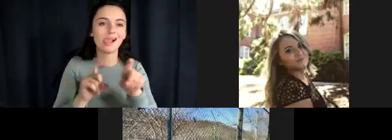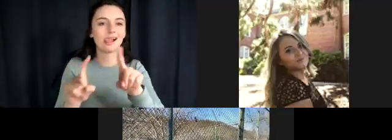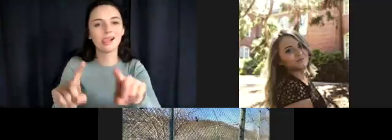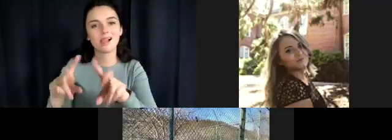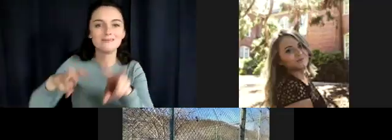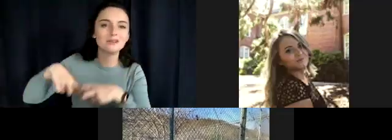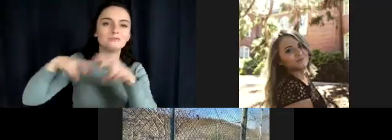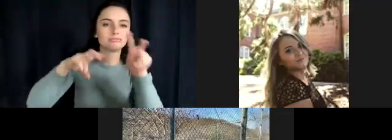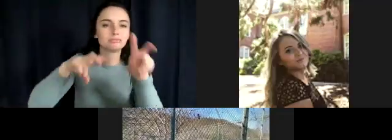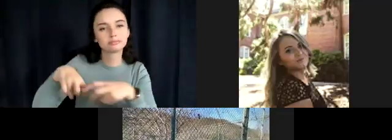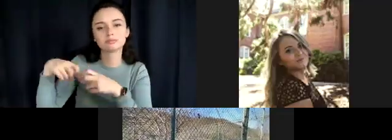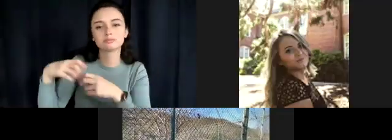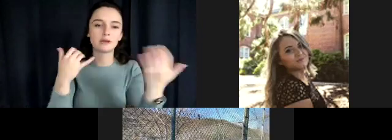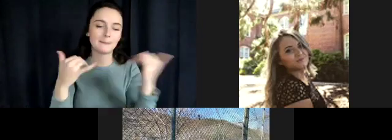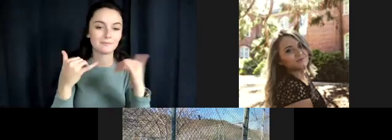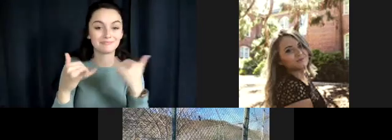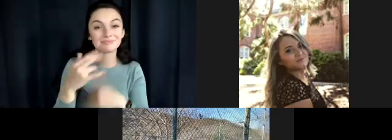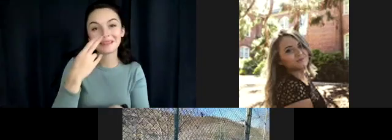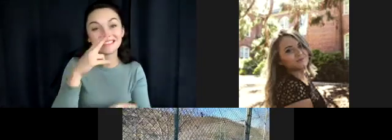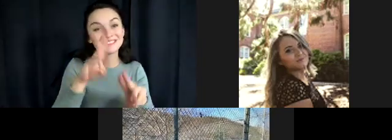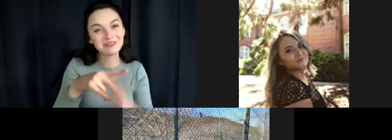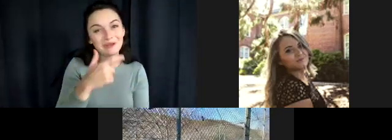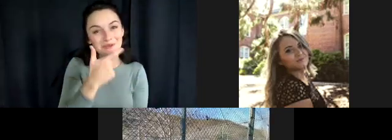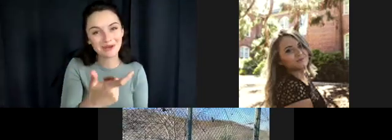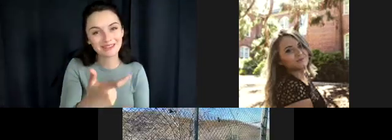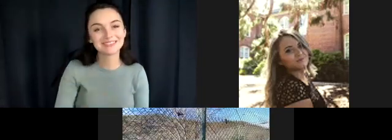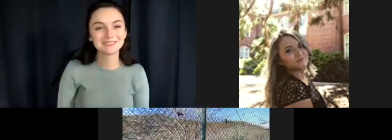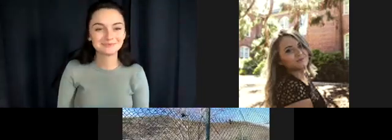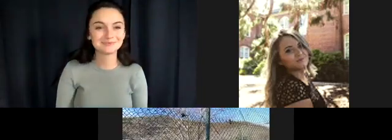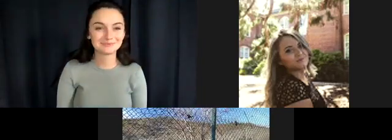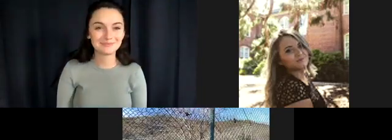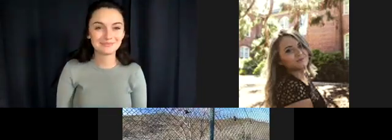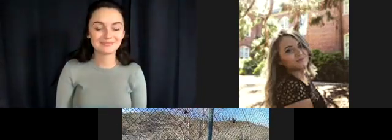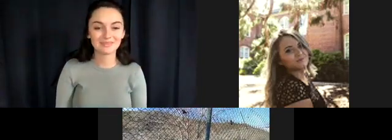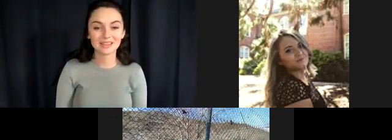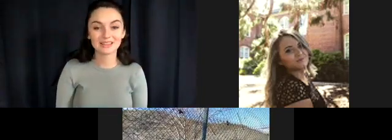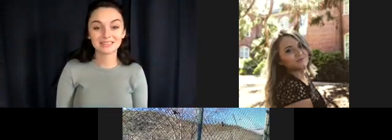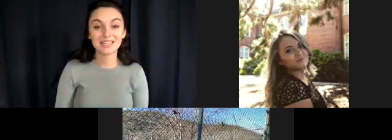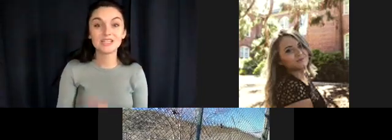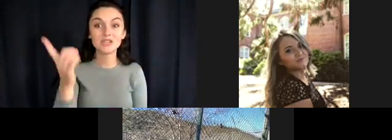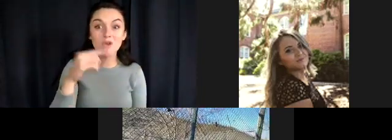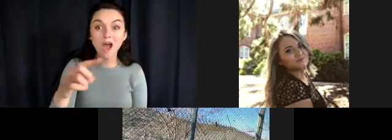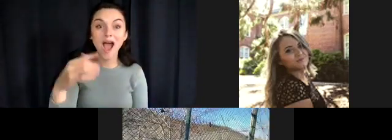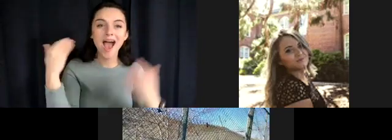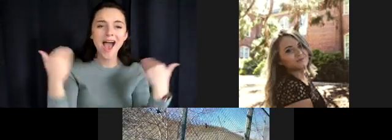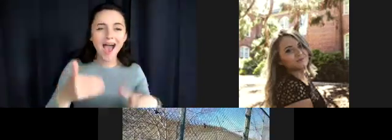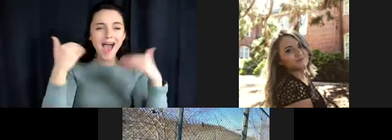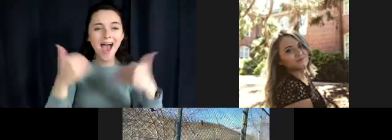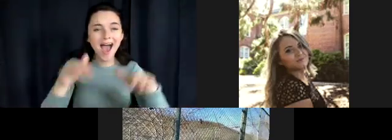and it's quite fun to watch. You folks are doing such a good job of